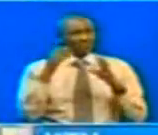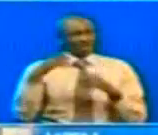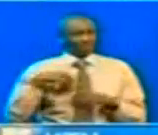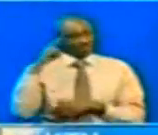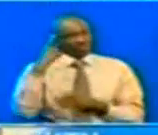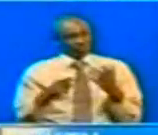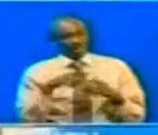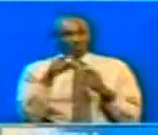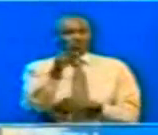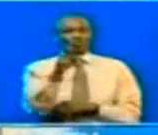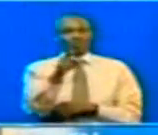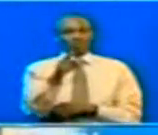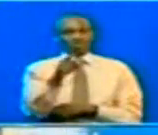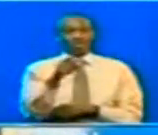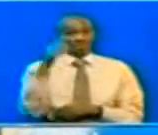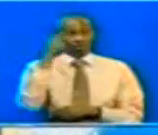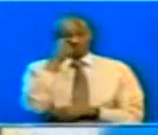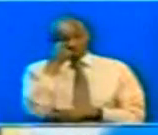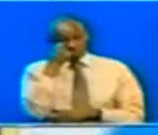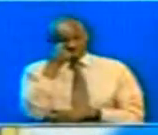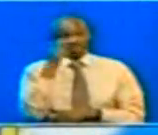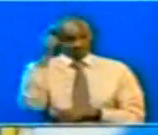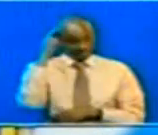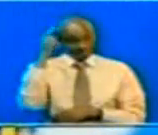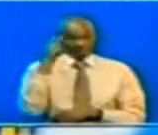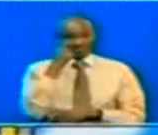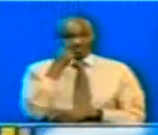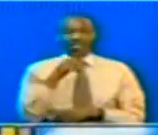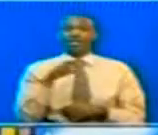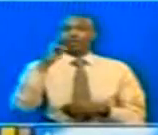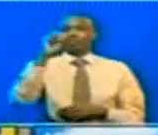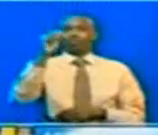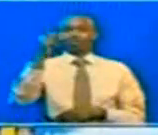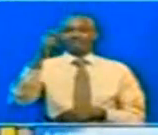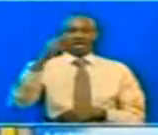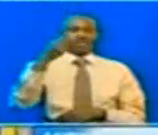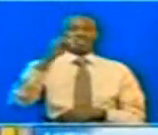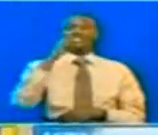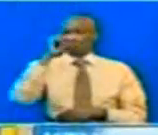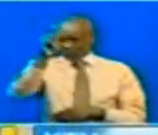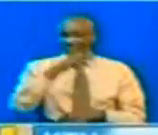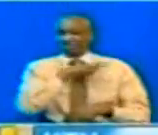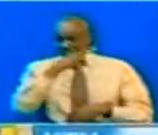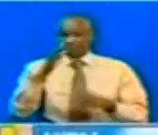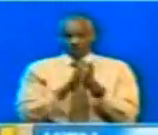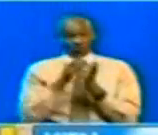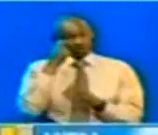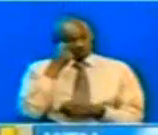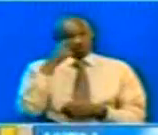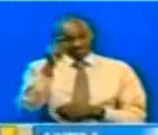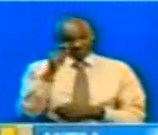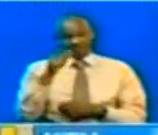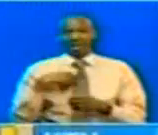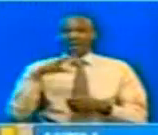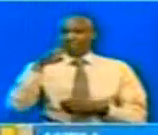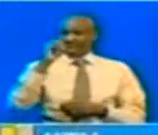people of John Michuki, the late minister. And Mutahi Nguni has said you have the spirit of Michuki. Others say you're a Martha Karua in